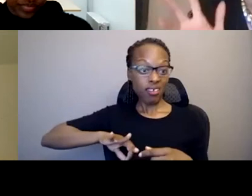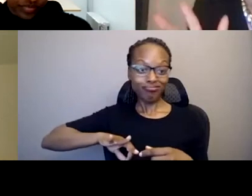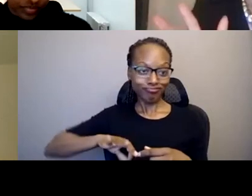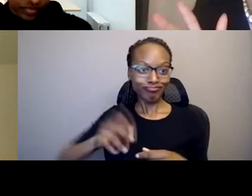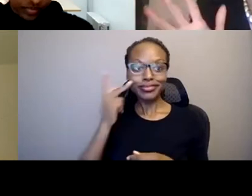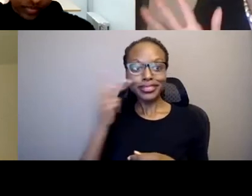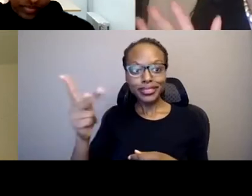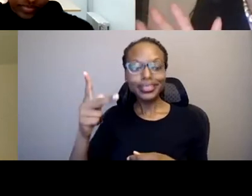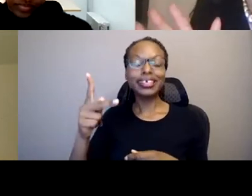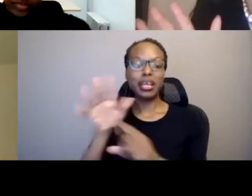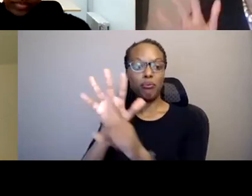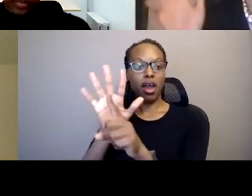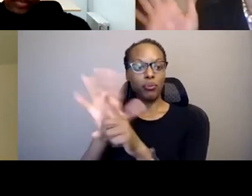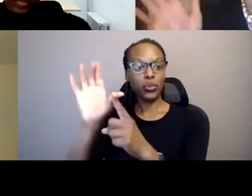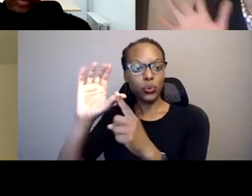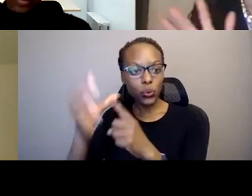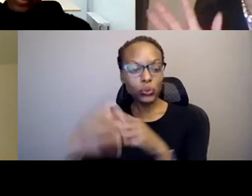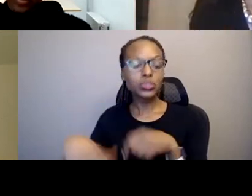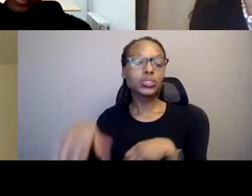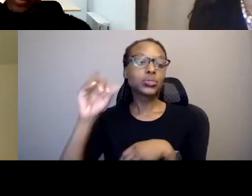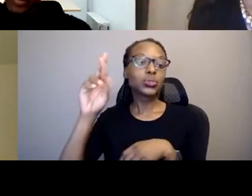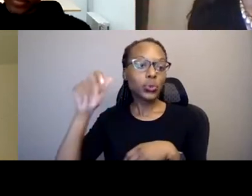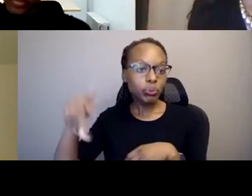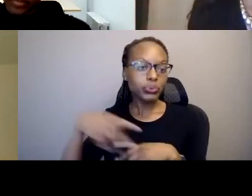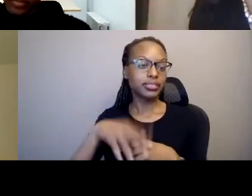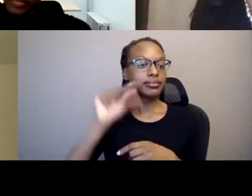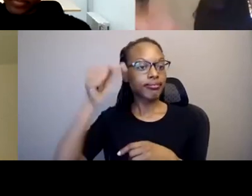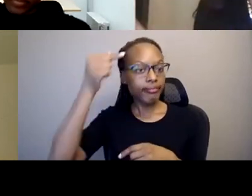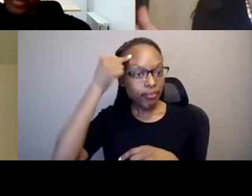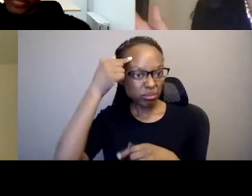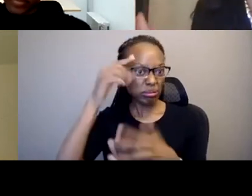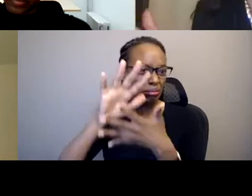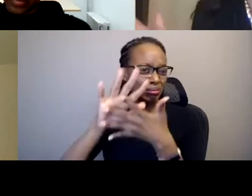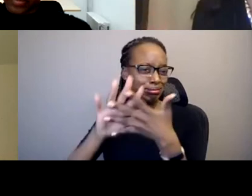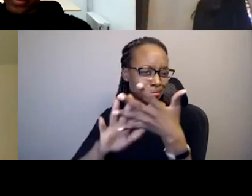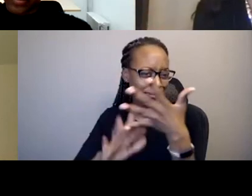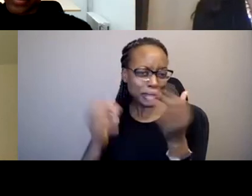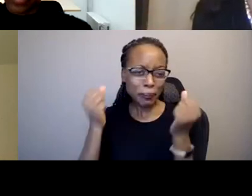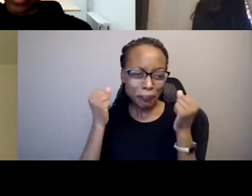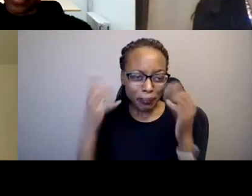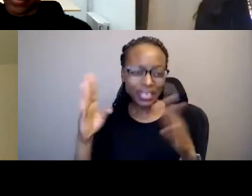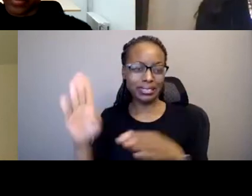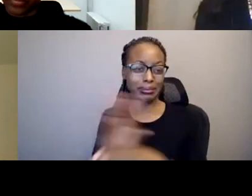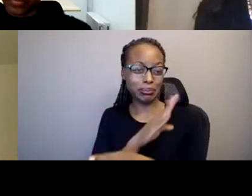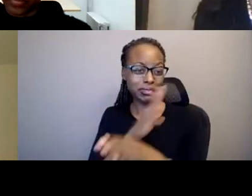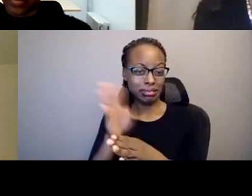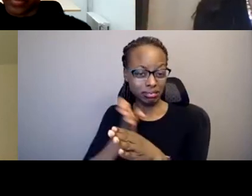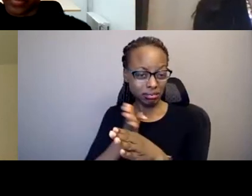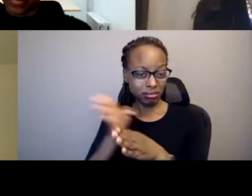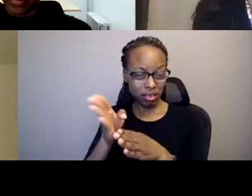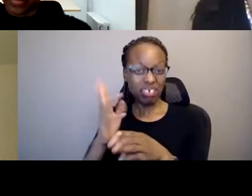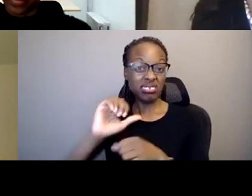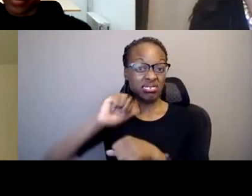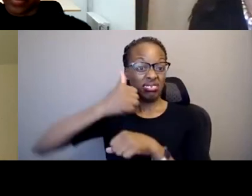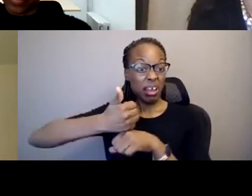media, entertainment, music, corporations, government, and we see that there are whole industries that have been set up to systematically exclude